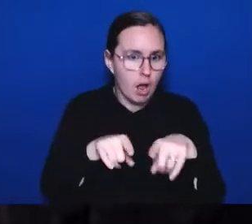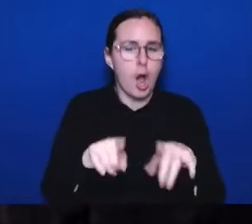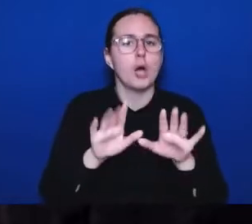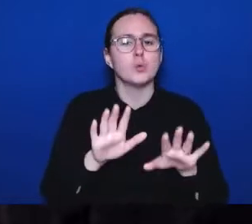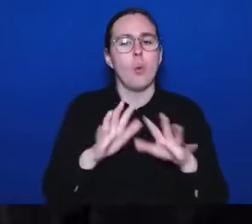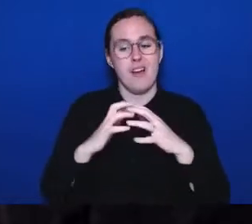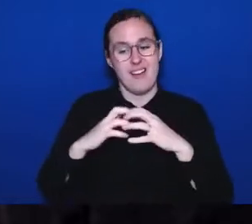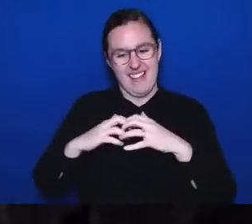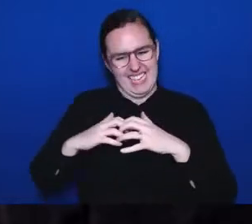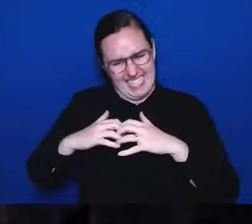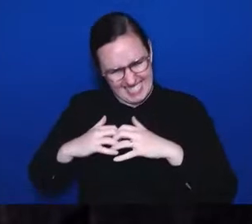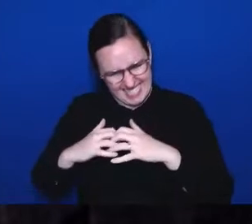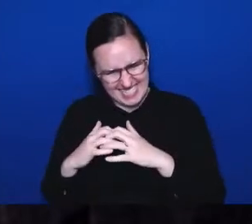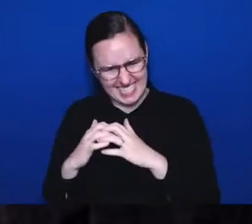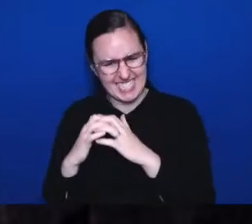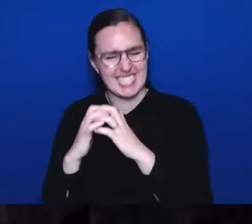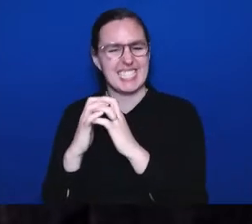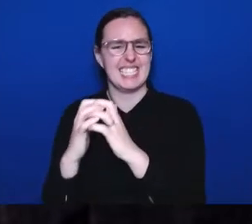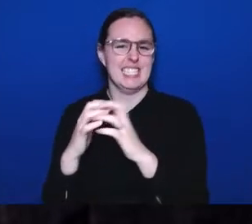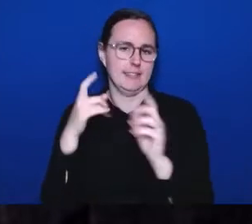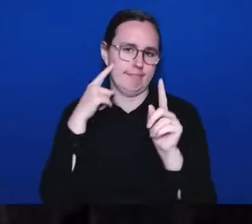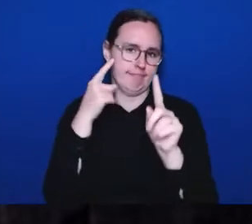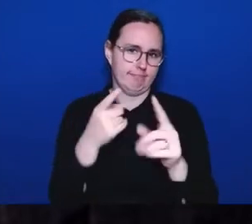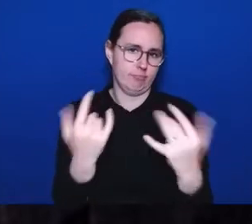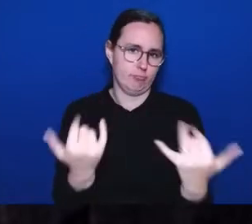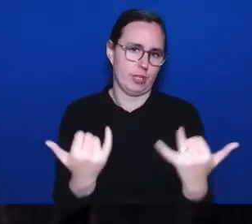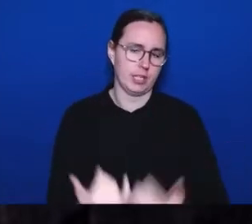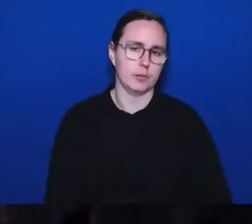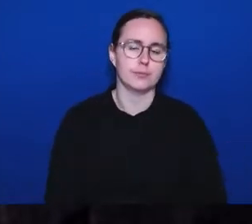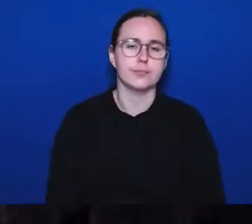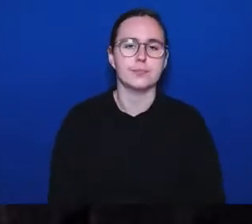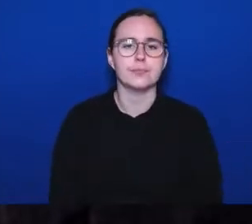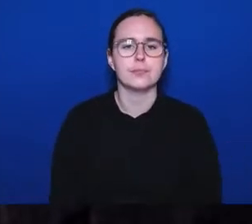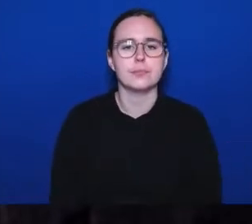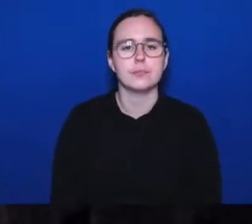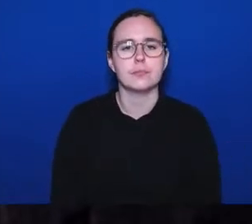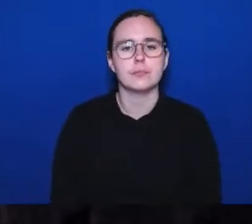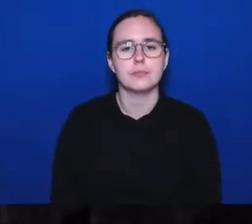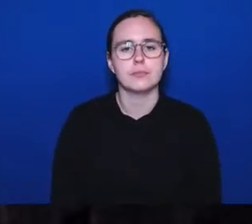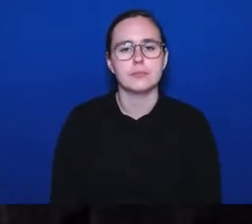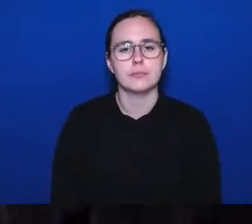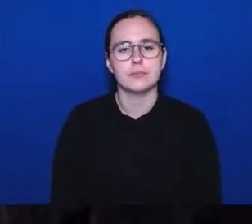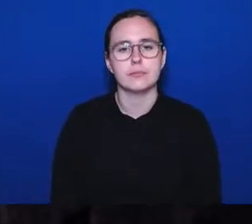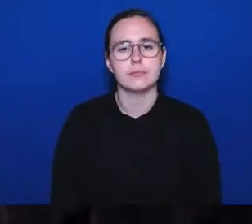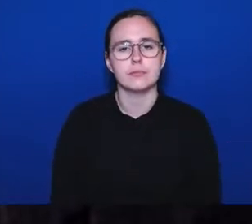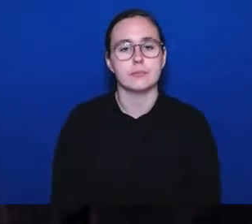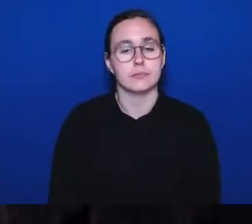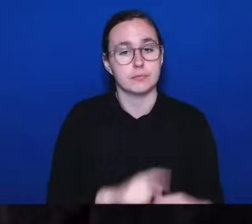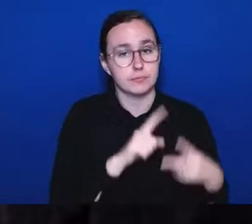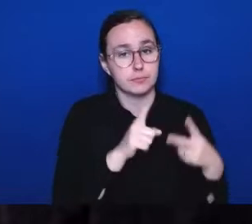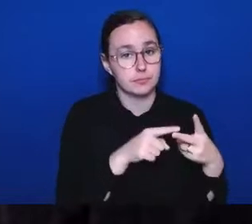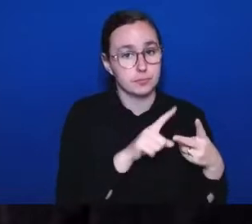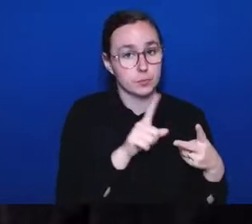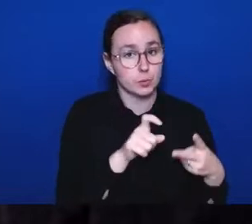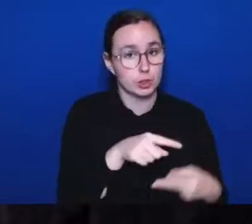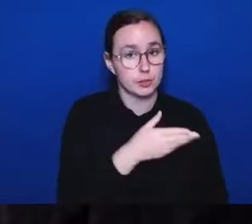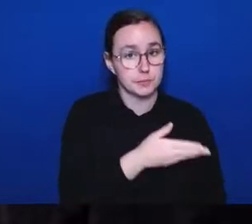follow-up? Yes, please. I'm still trying to understand